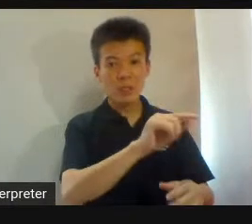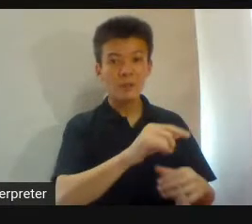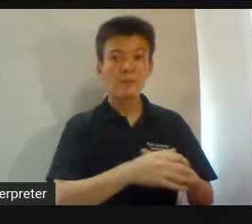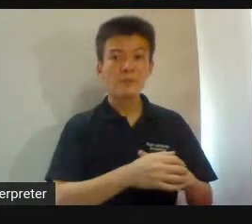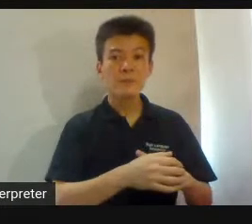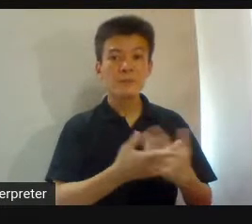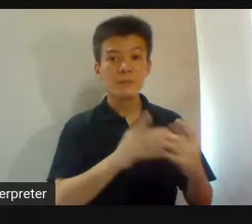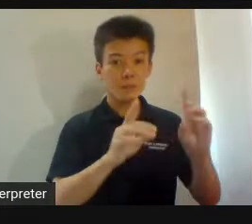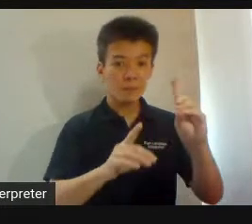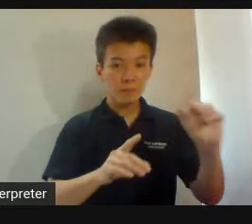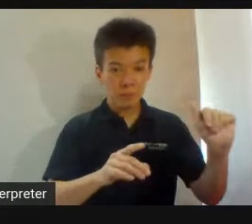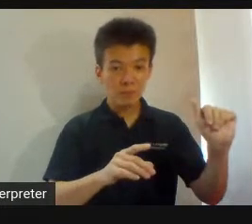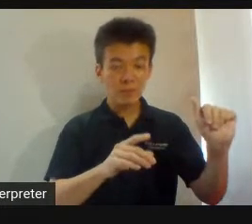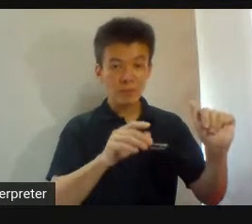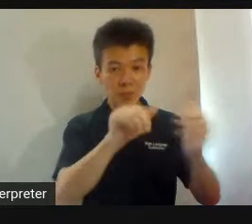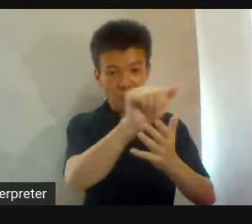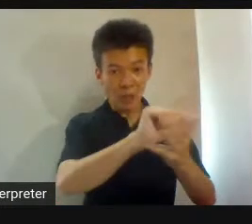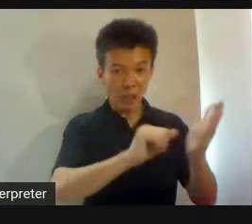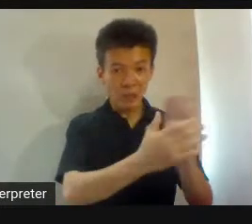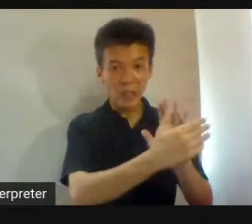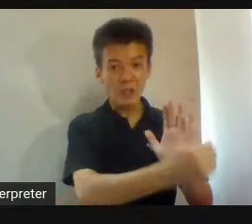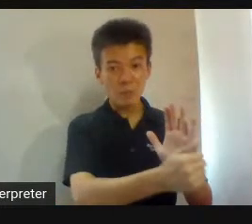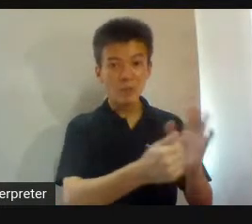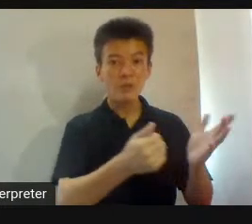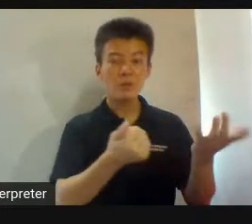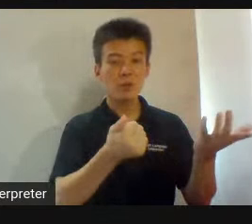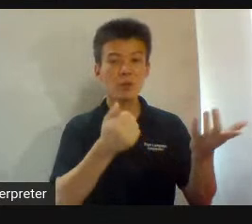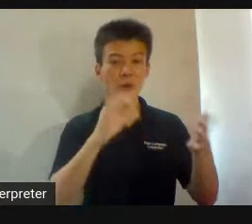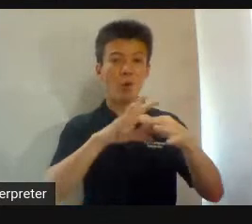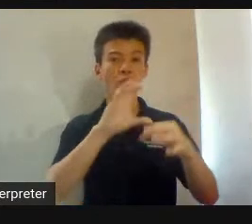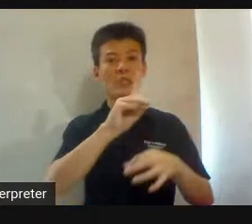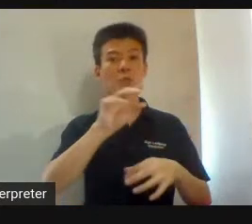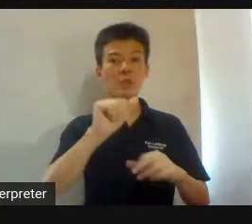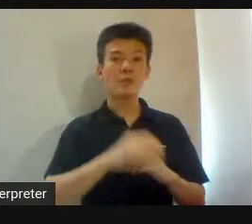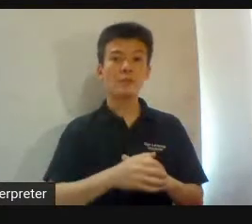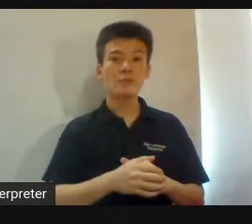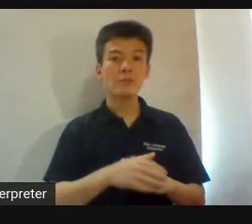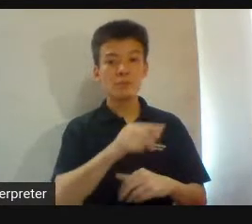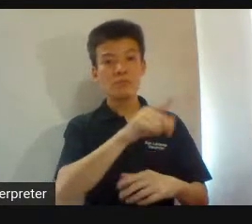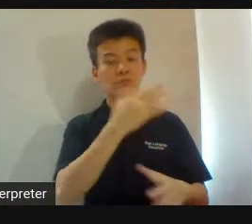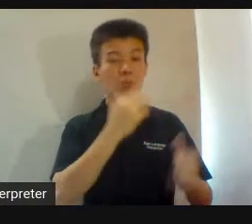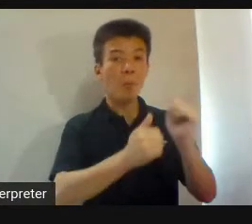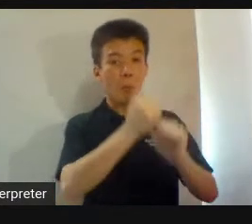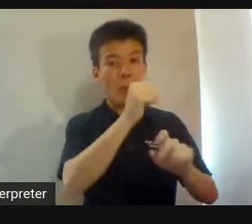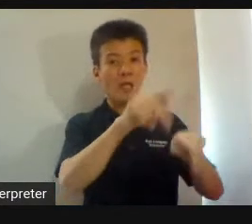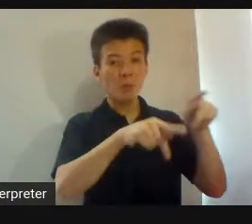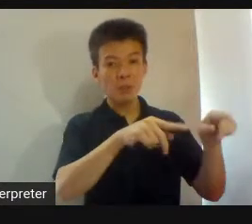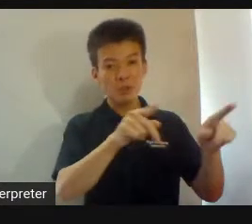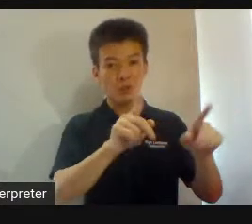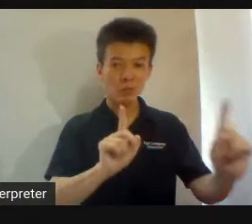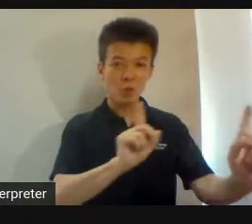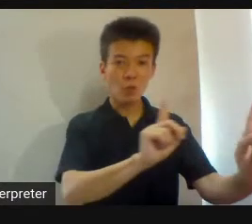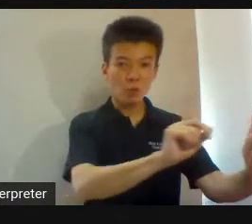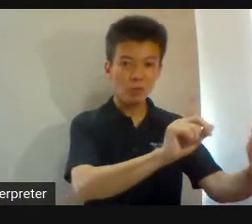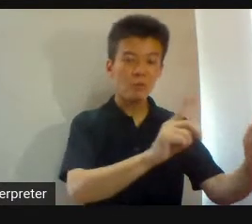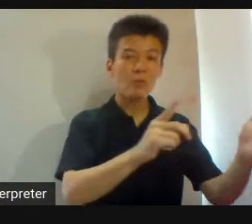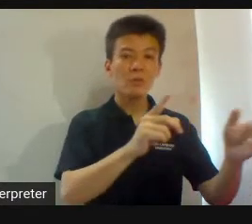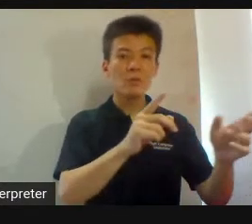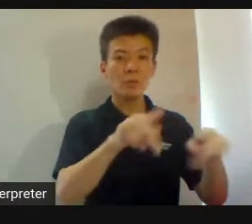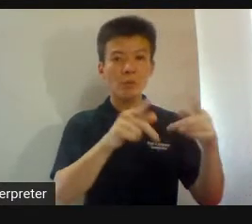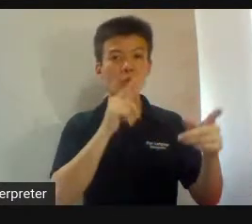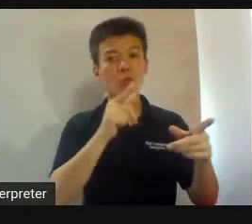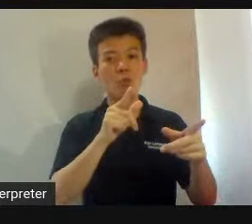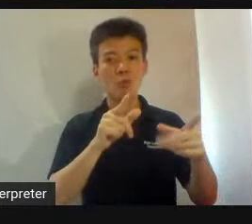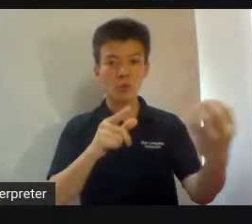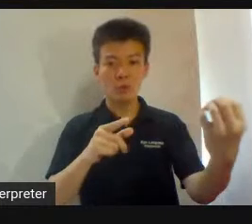the disabled are experts on disability. So they're the best people that you go to. They're the best people who will